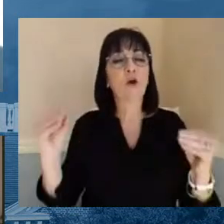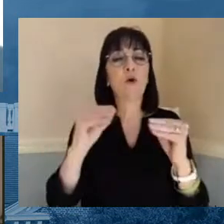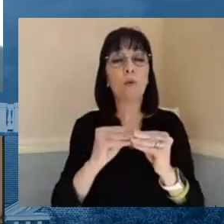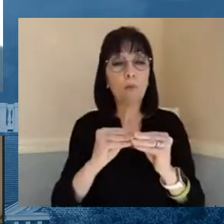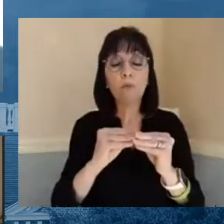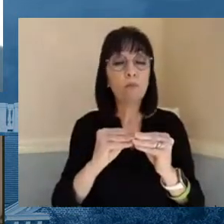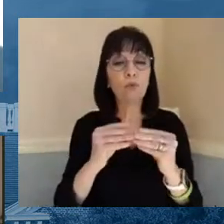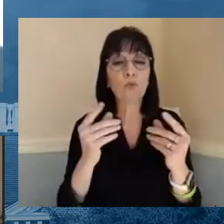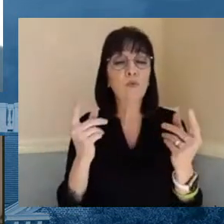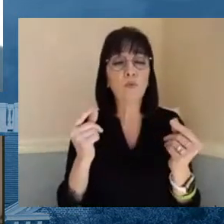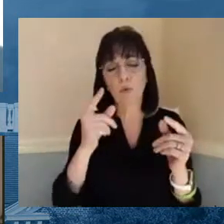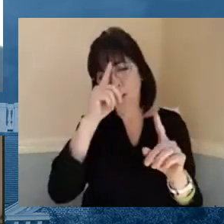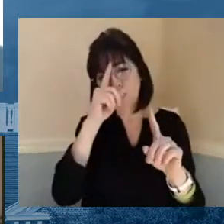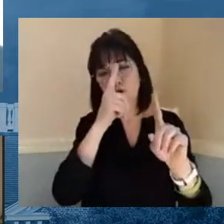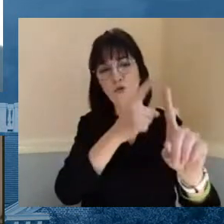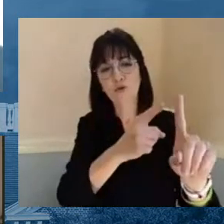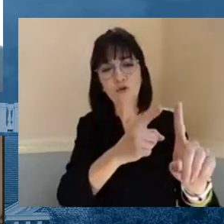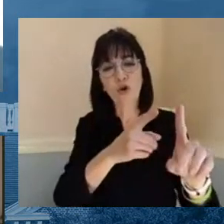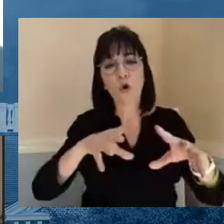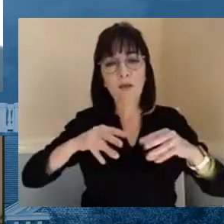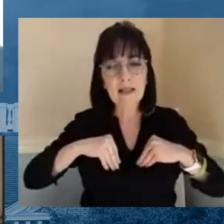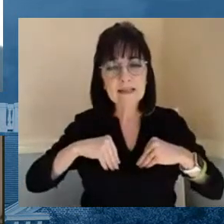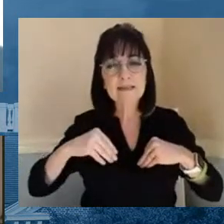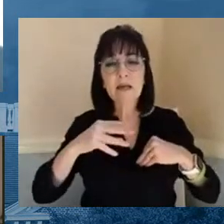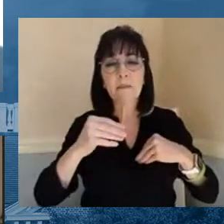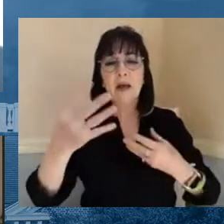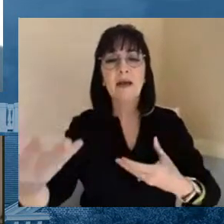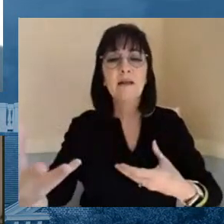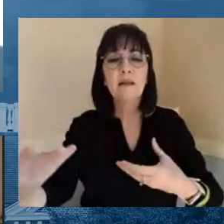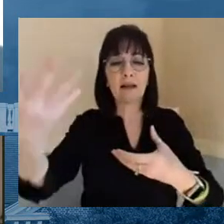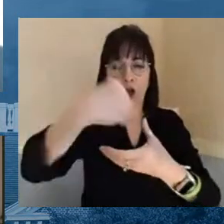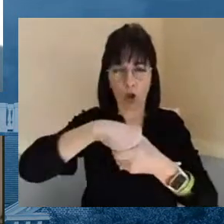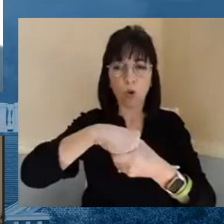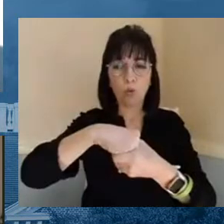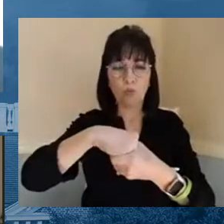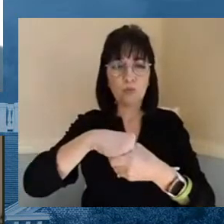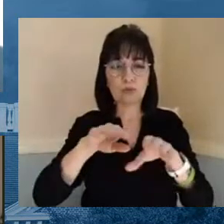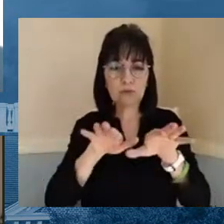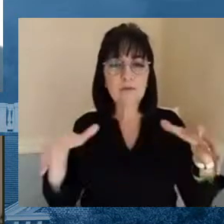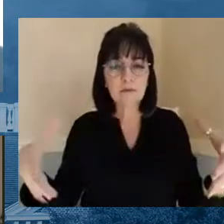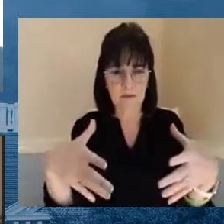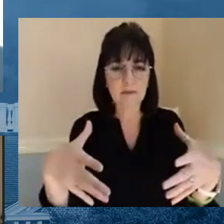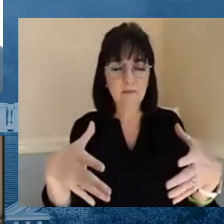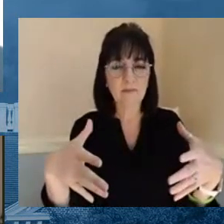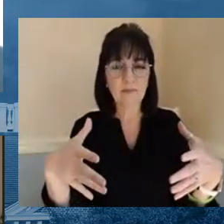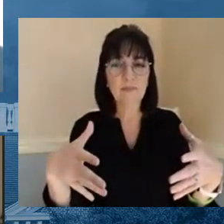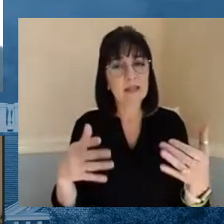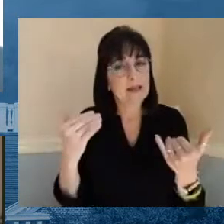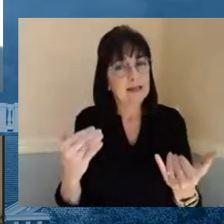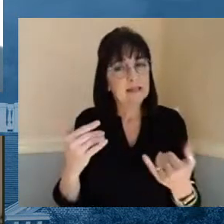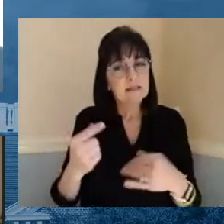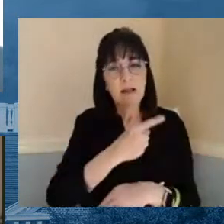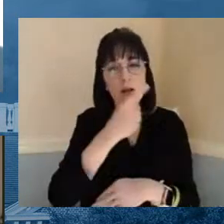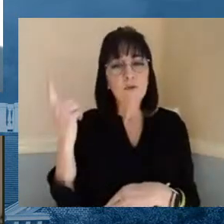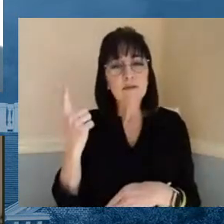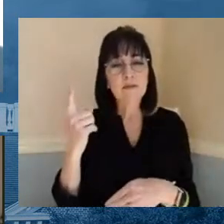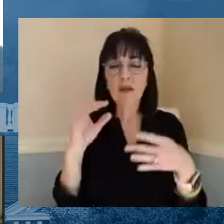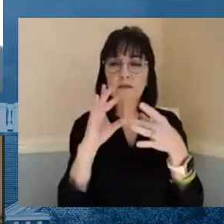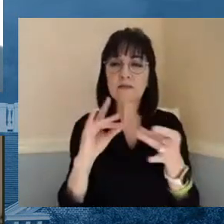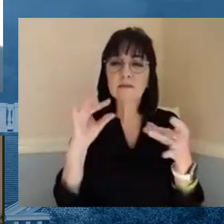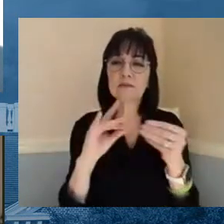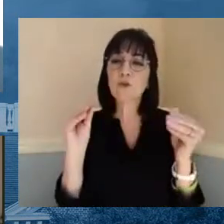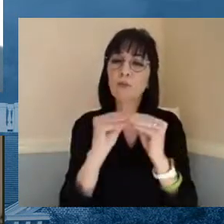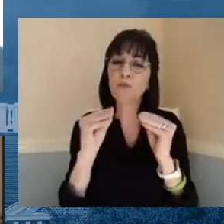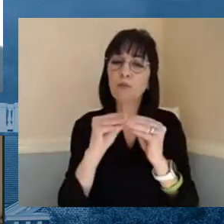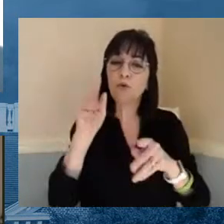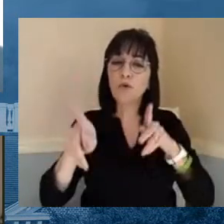experience and years ago, you talk about it in a different kind of way. And nowadays you hear more folks talking about how